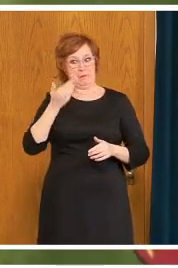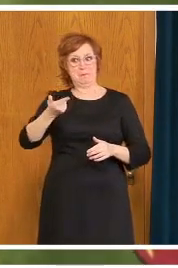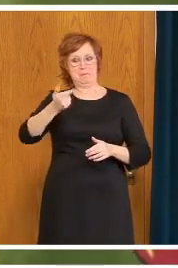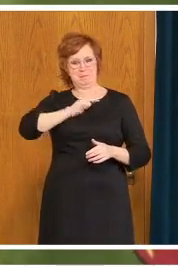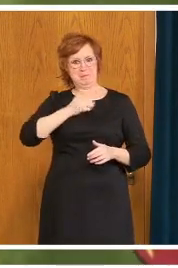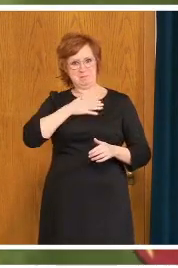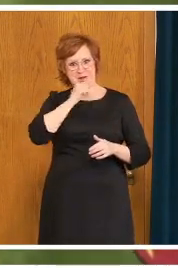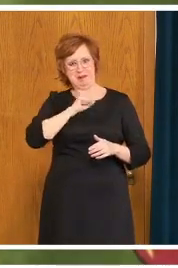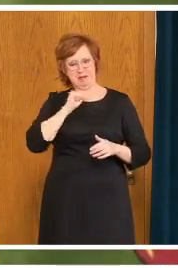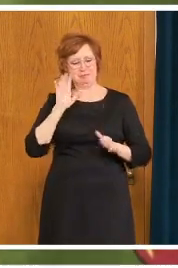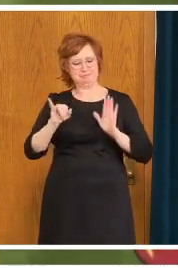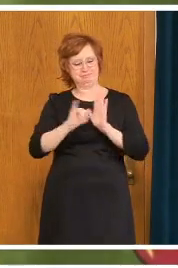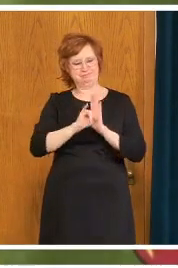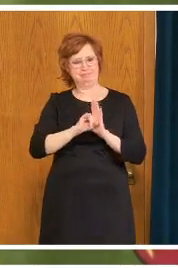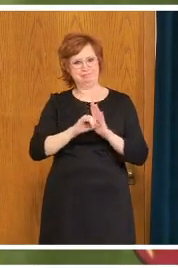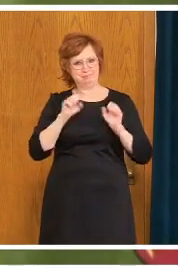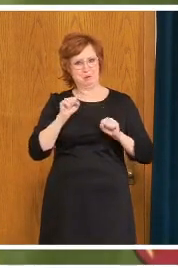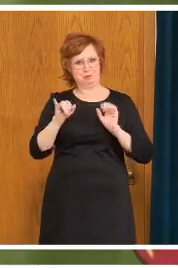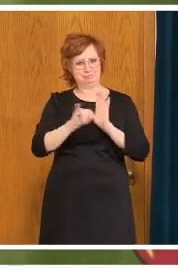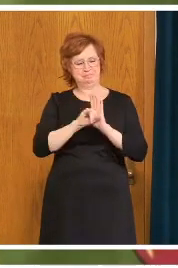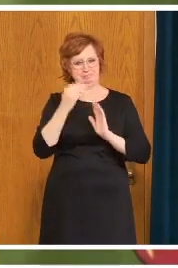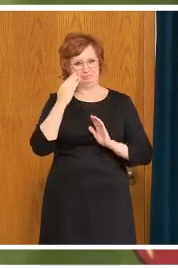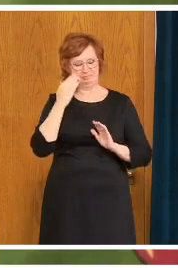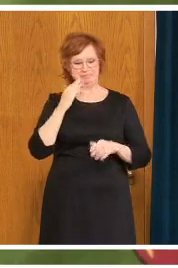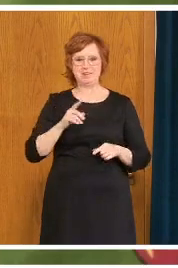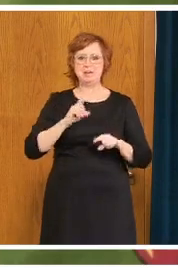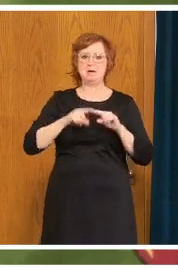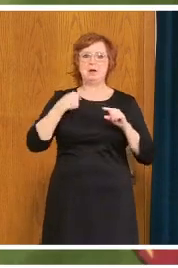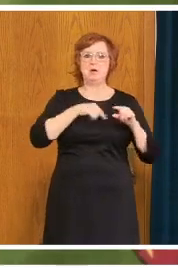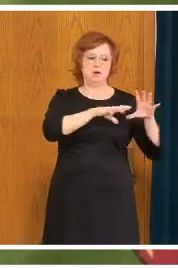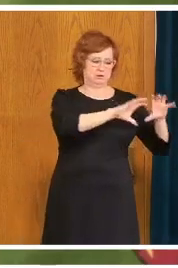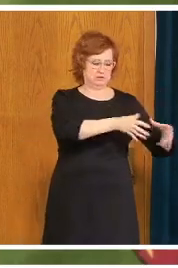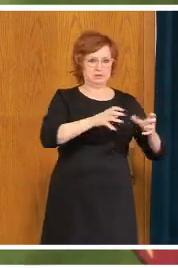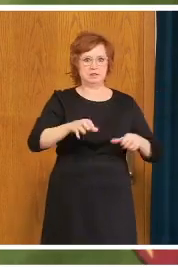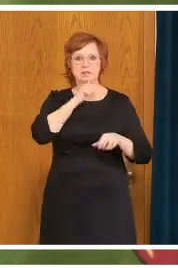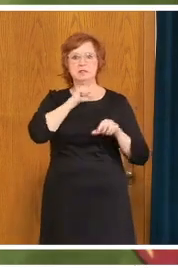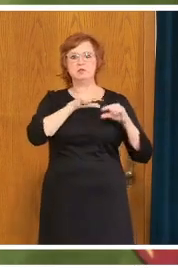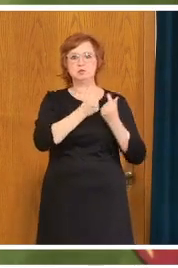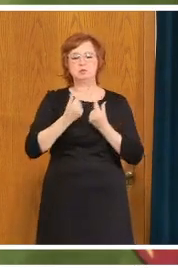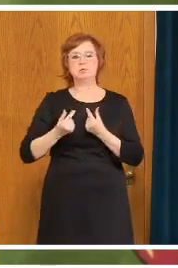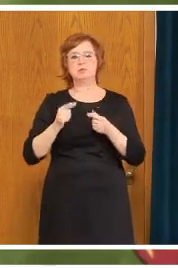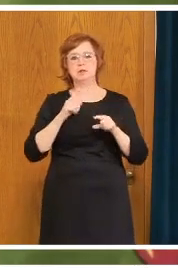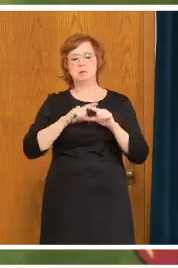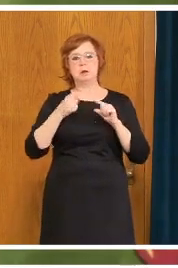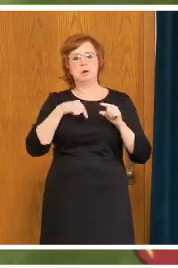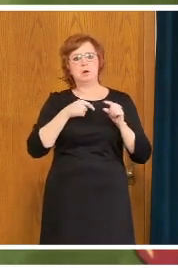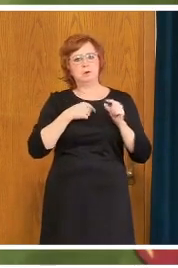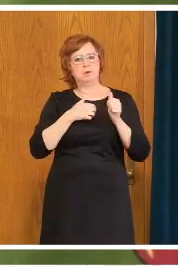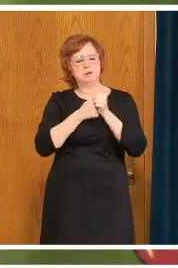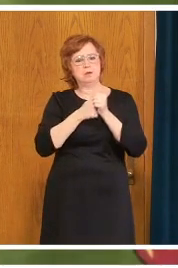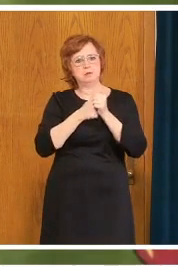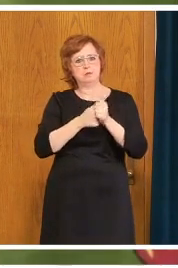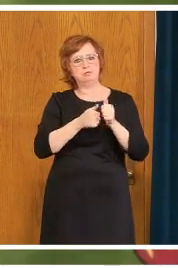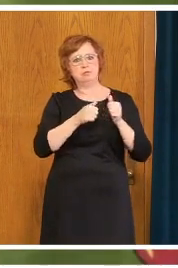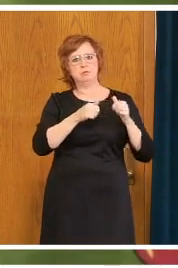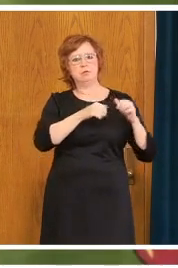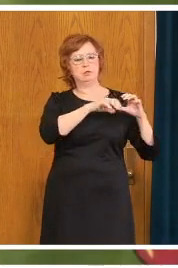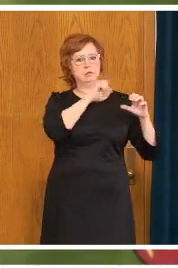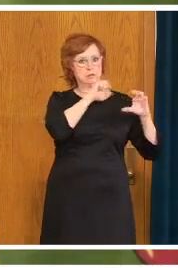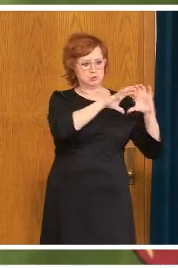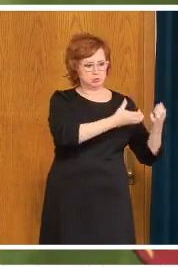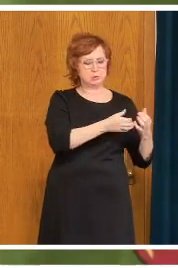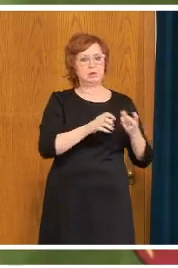down through the age groups as quickly as we can. We are also expanding the list of clinically extremely vulnerable individuals